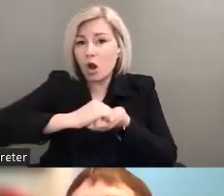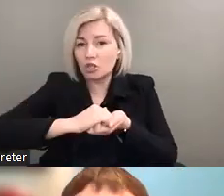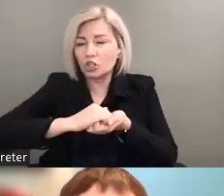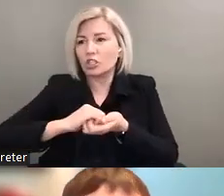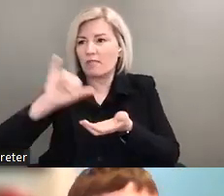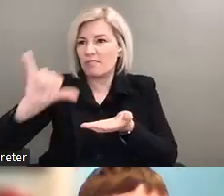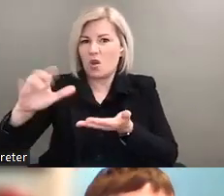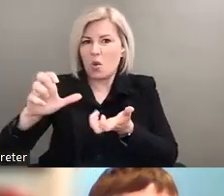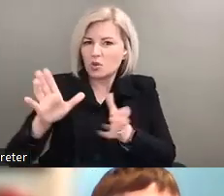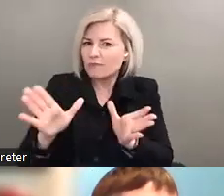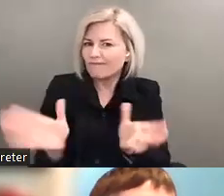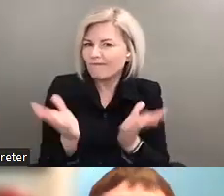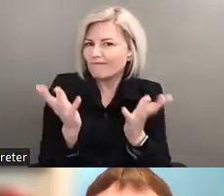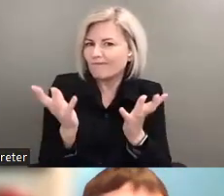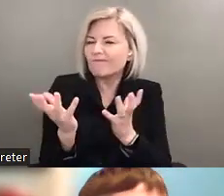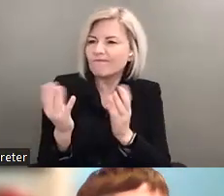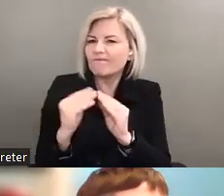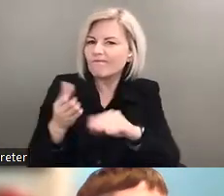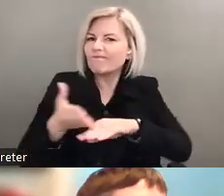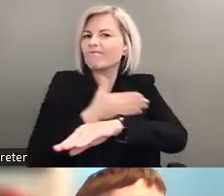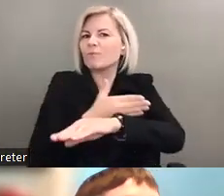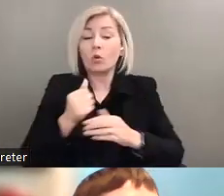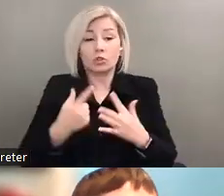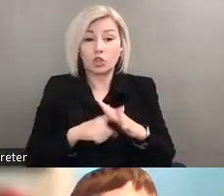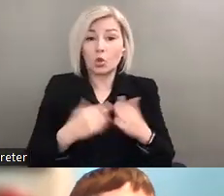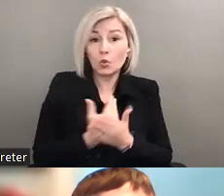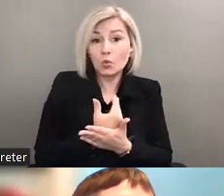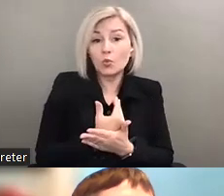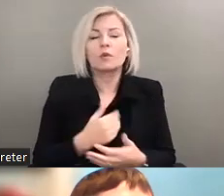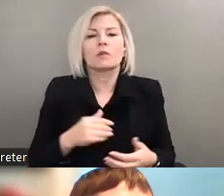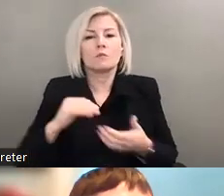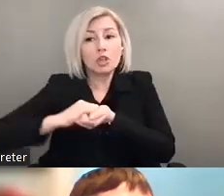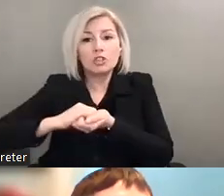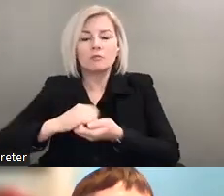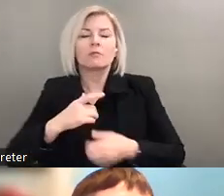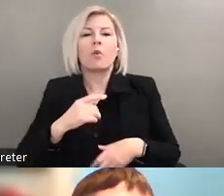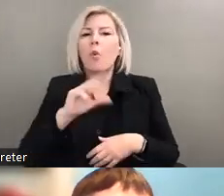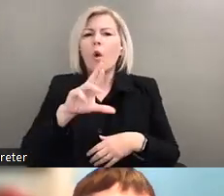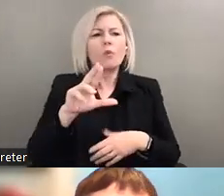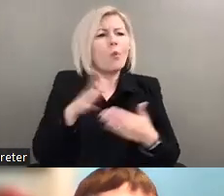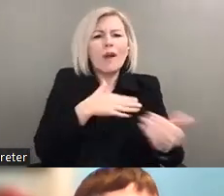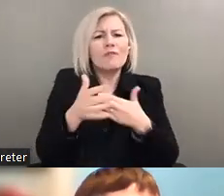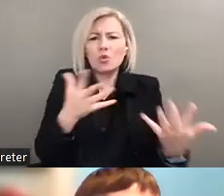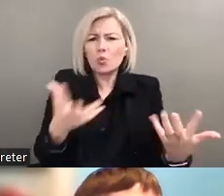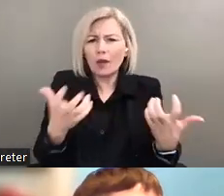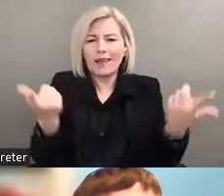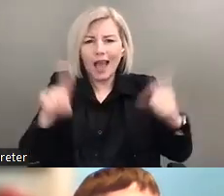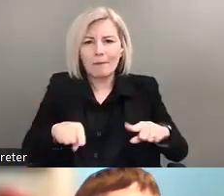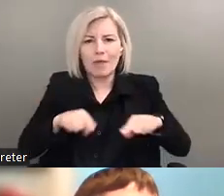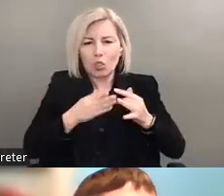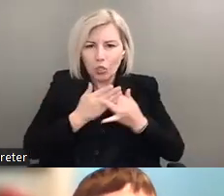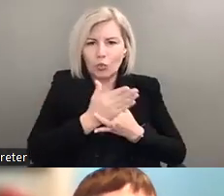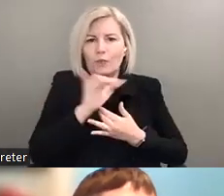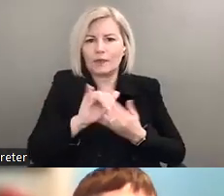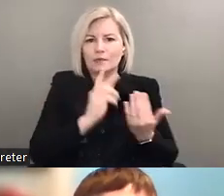to cultivate or start fresh, or anything else that you want to happen through this project.